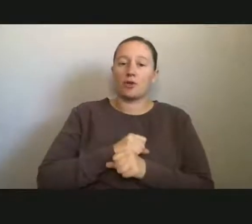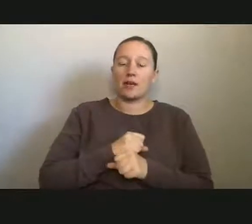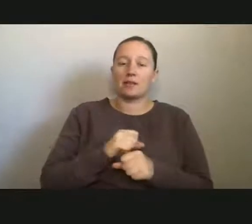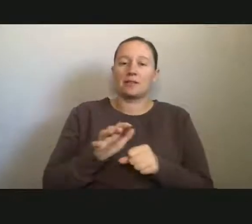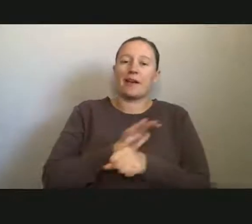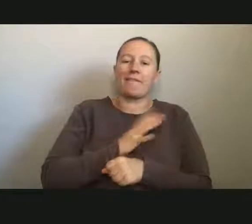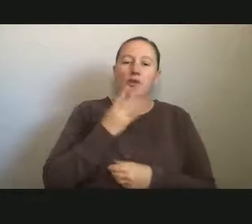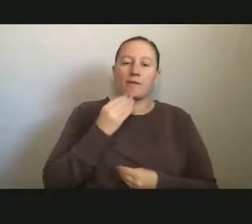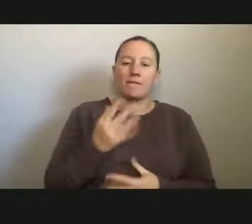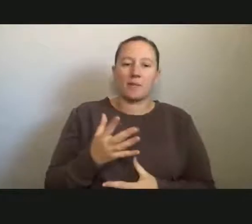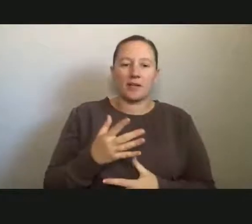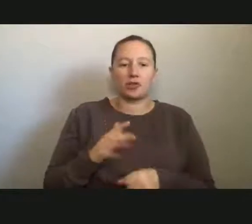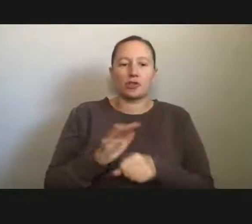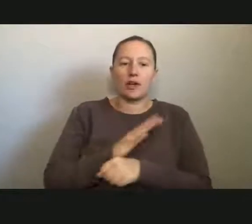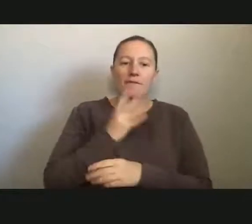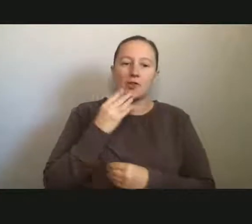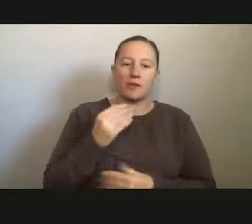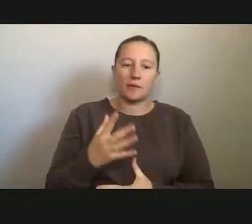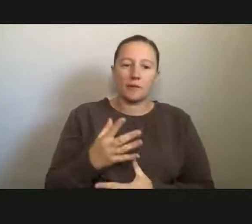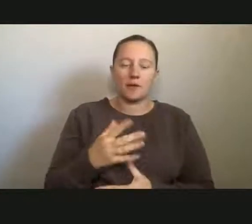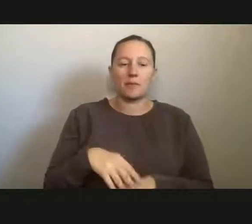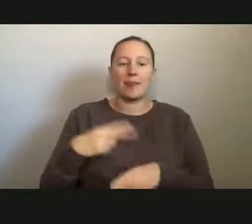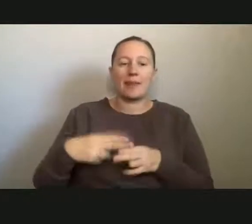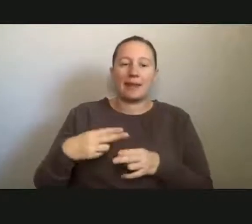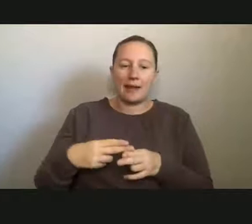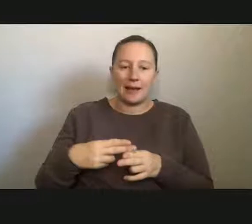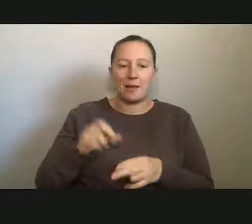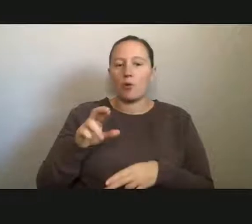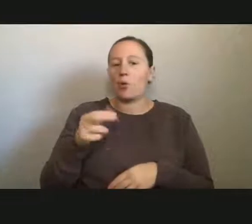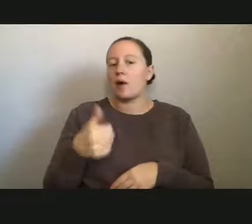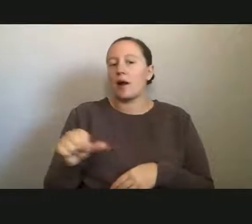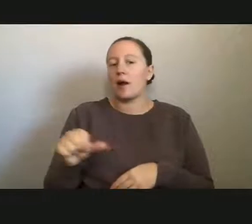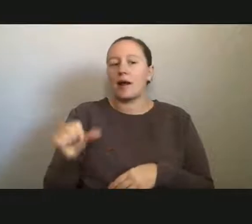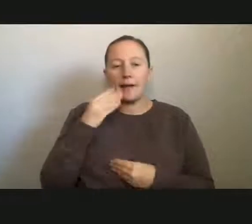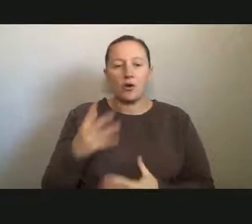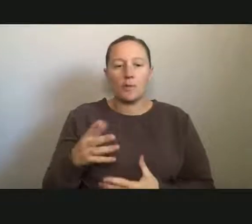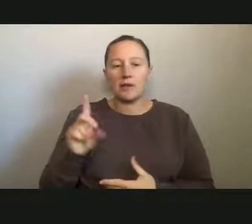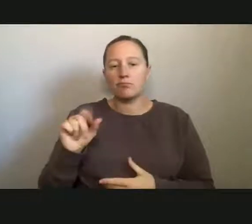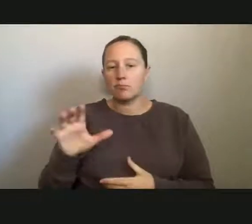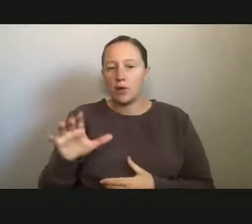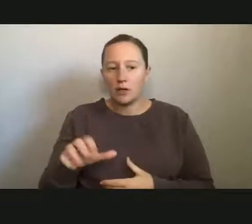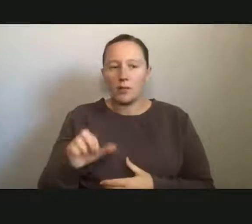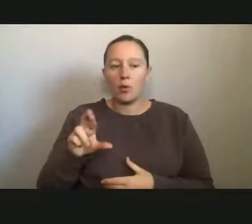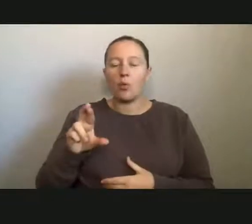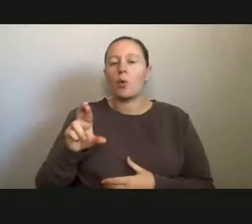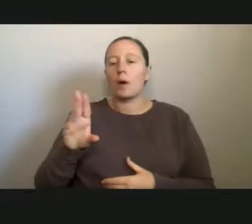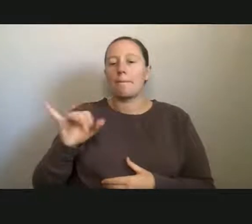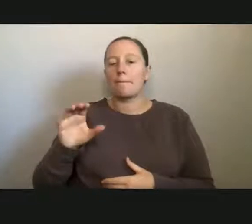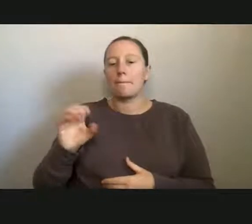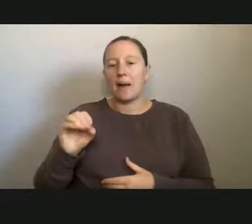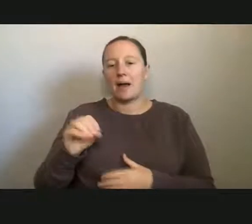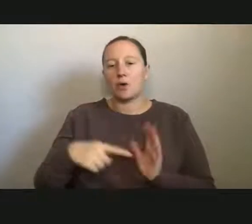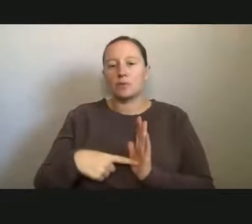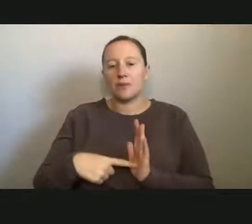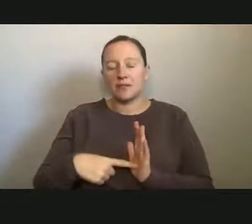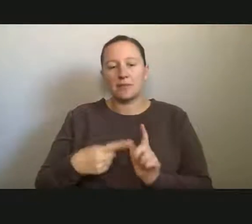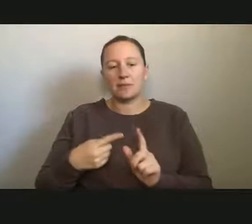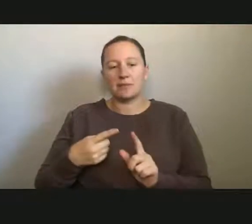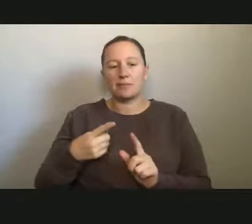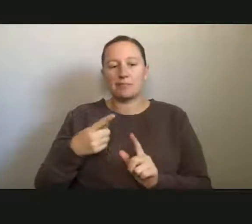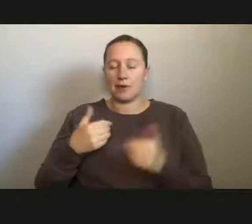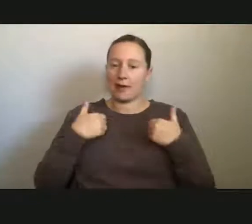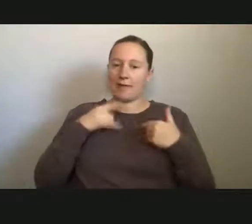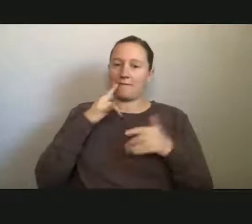information. Covered information would be the name or any information, documents, or biospecimens that contain